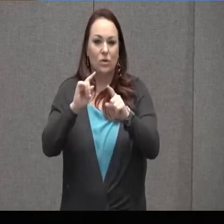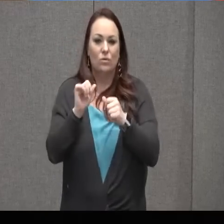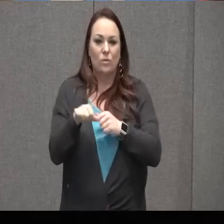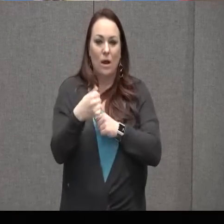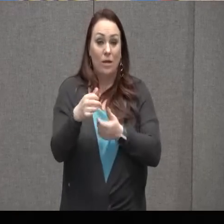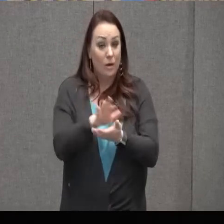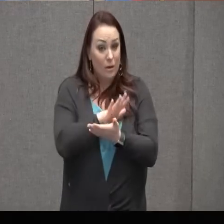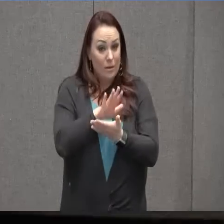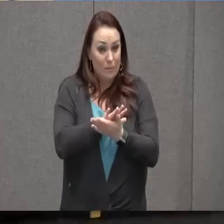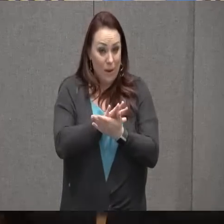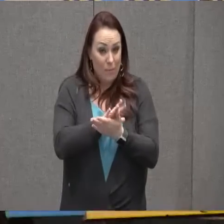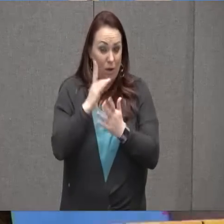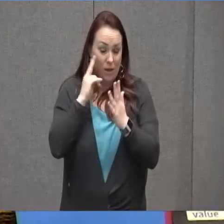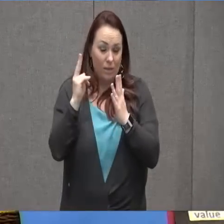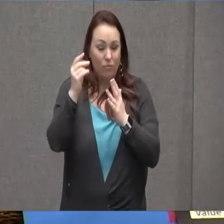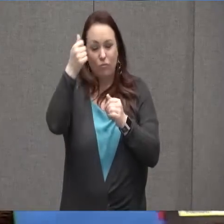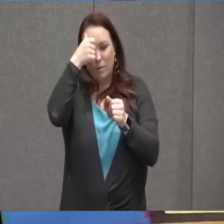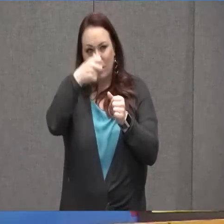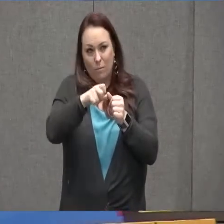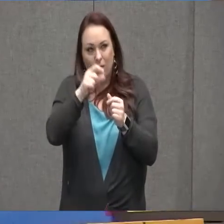together.